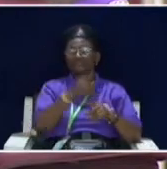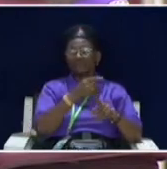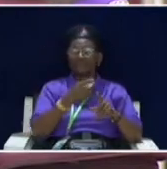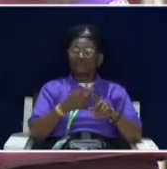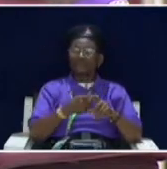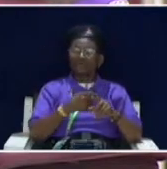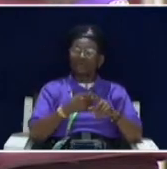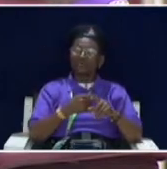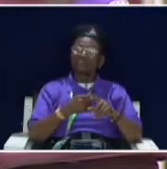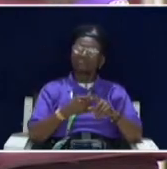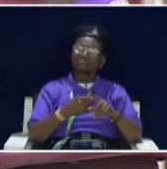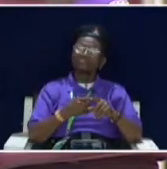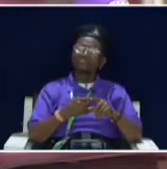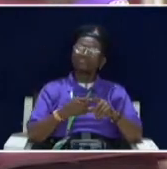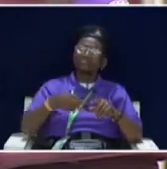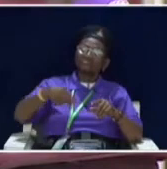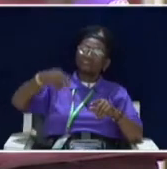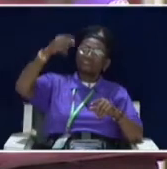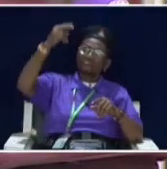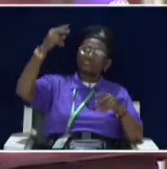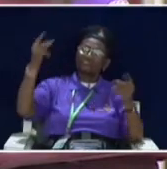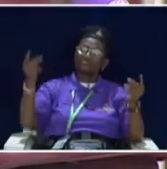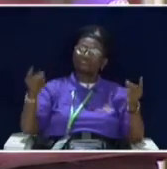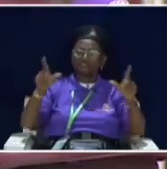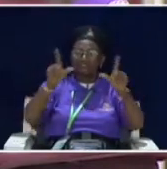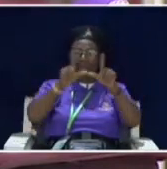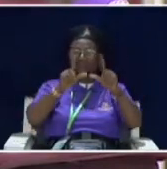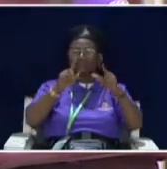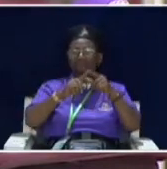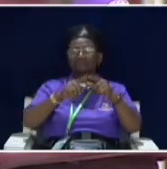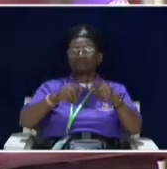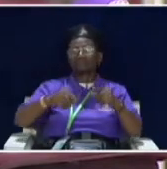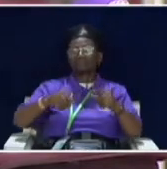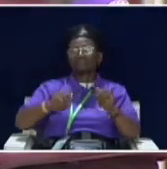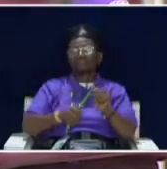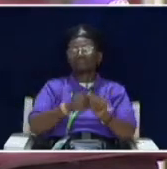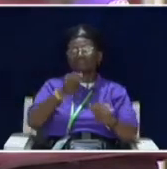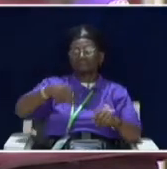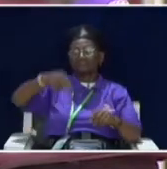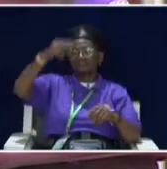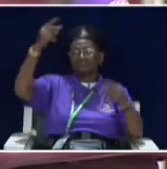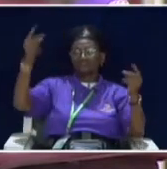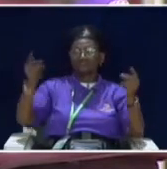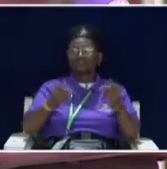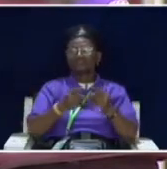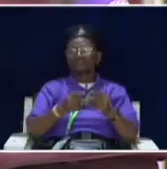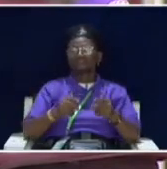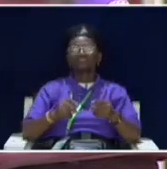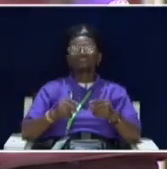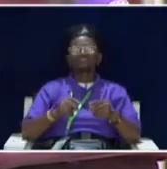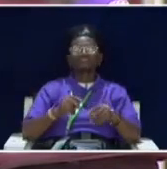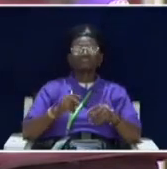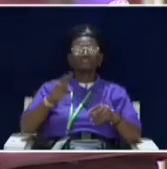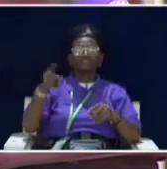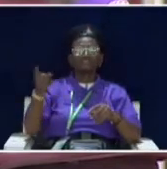pe. In 2 Kings chapter 4. Iwe oba keji ori ikerin.